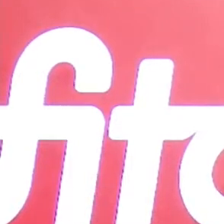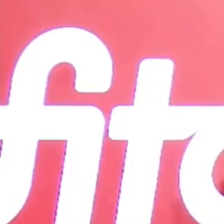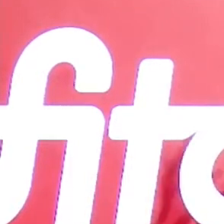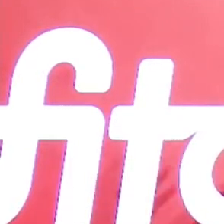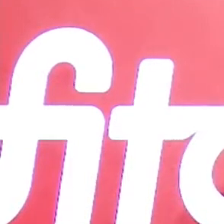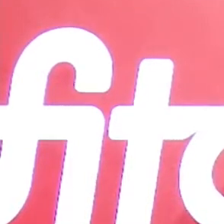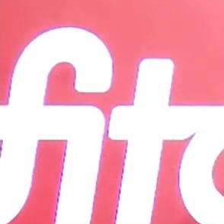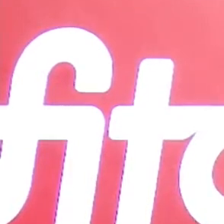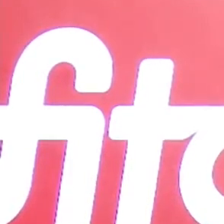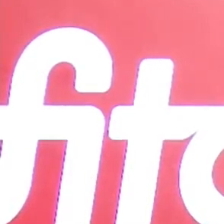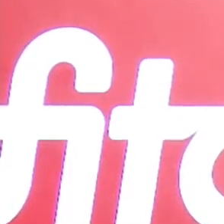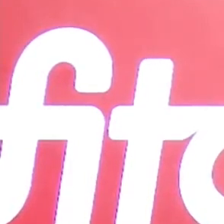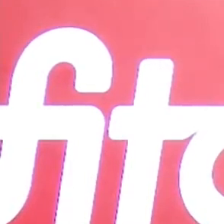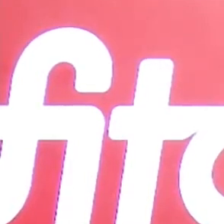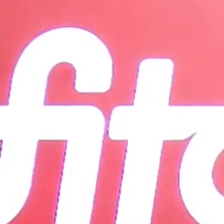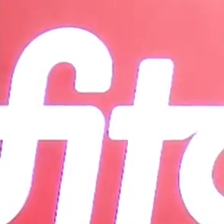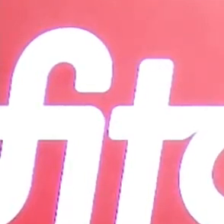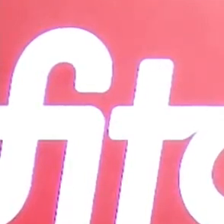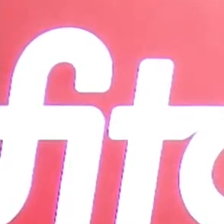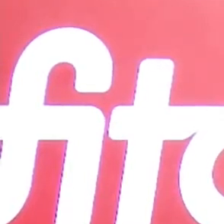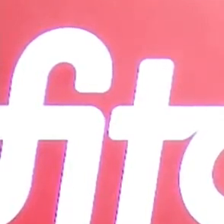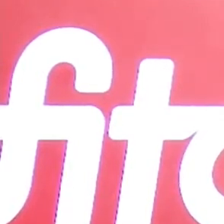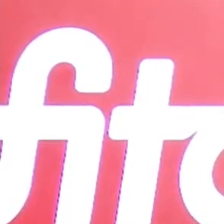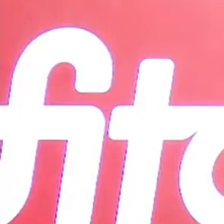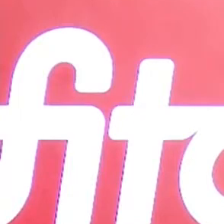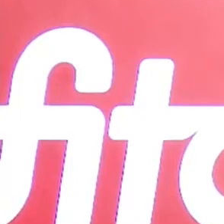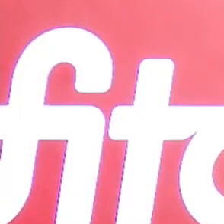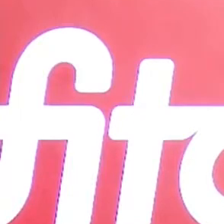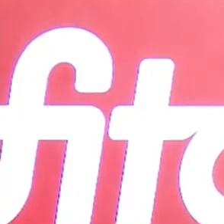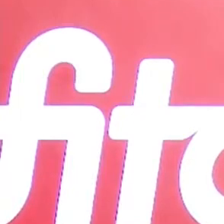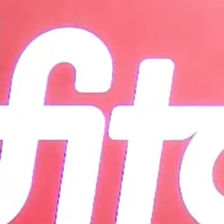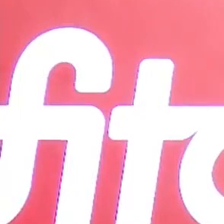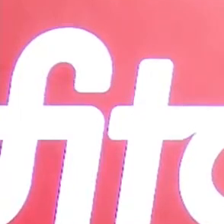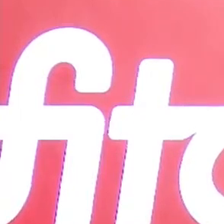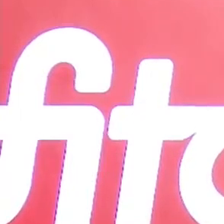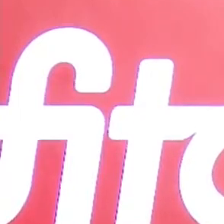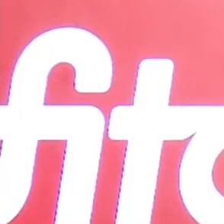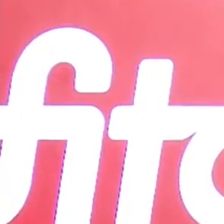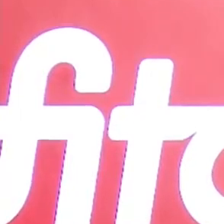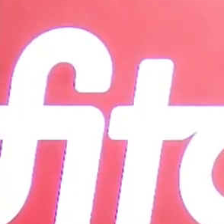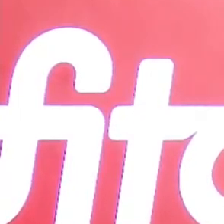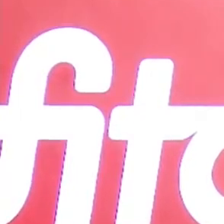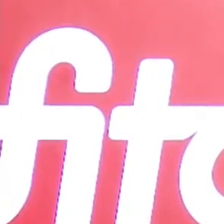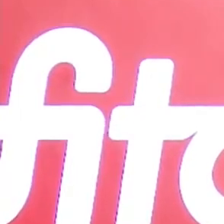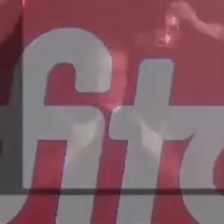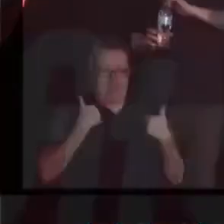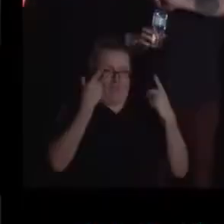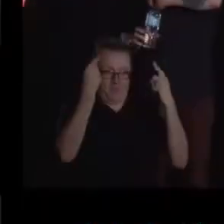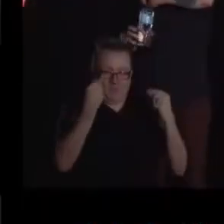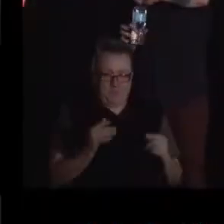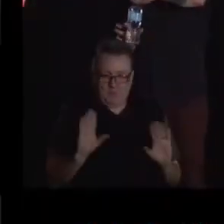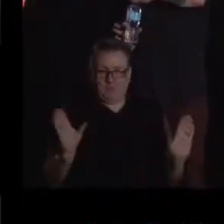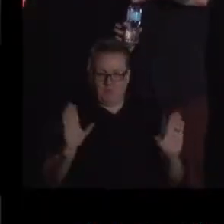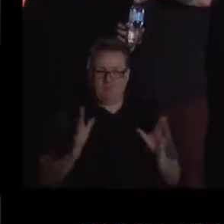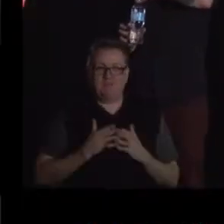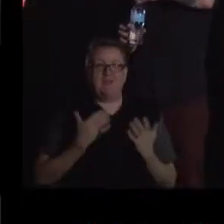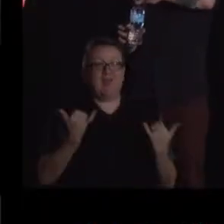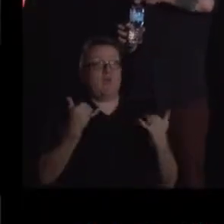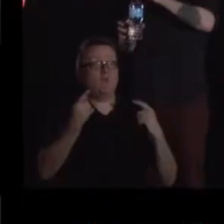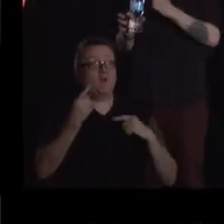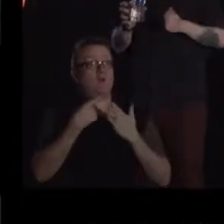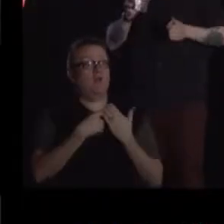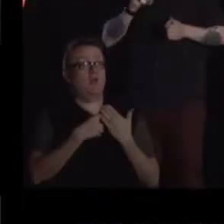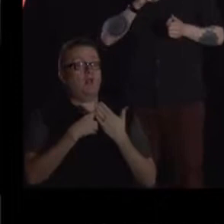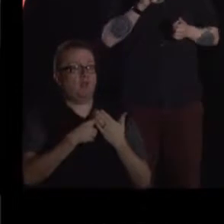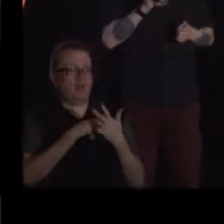just comes together. It's really, really nice. So that's a little bit about me and the sort of stuff I do. And I want to sort of talk